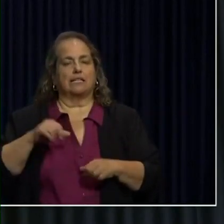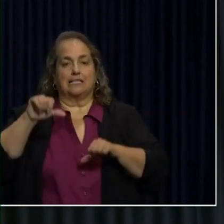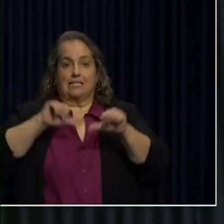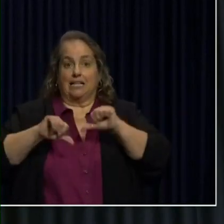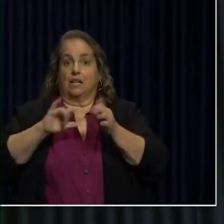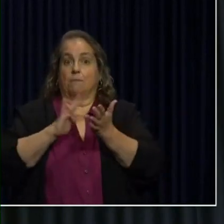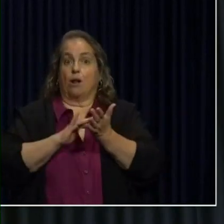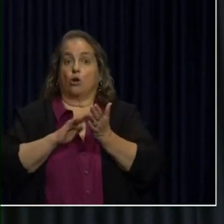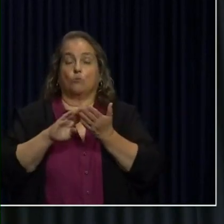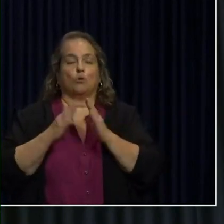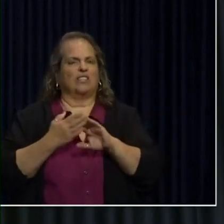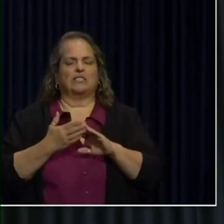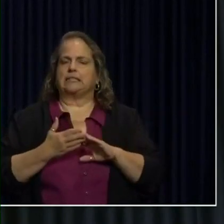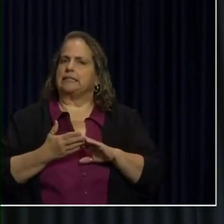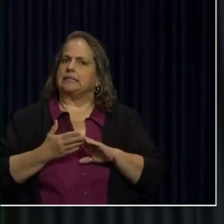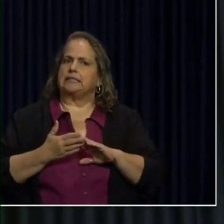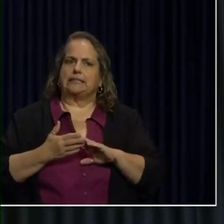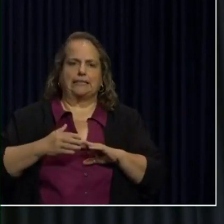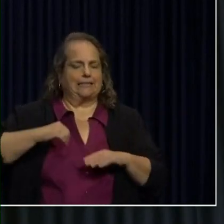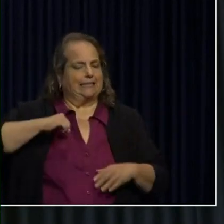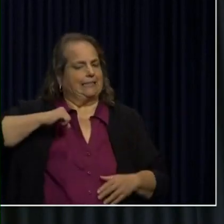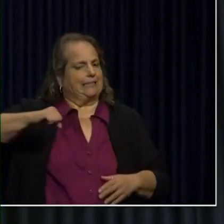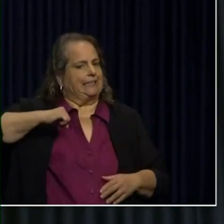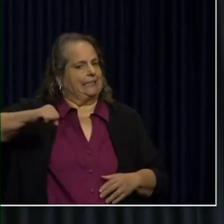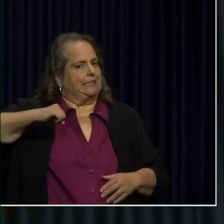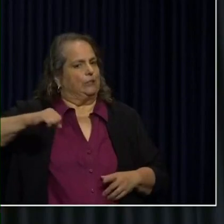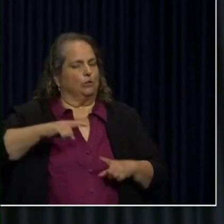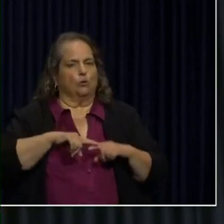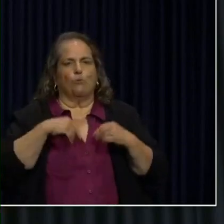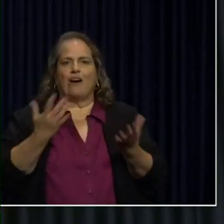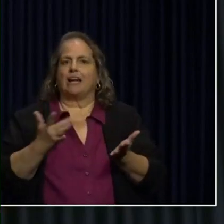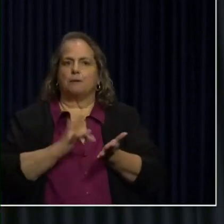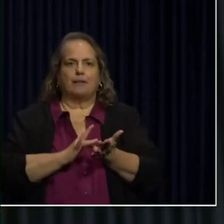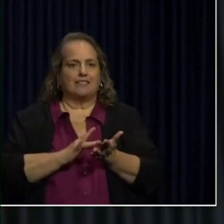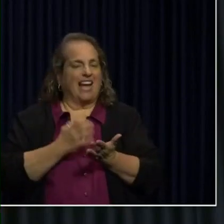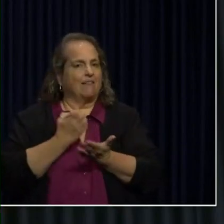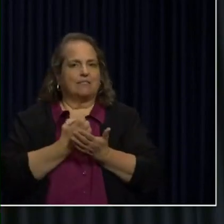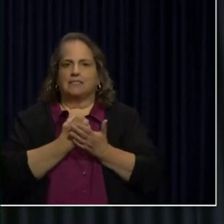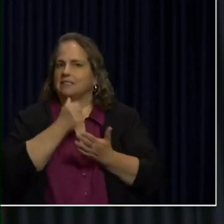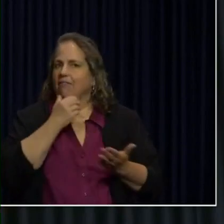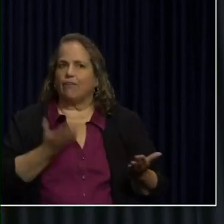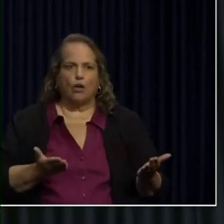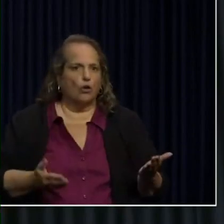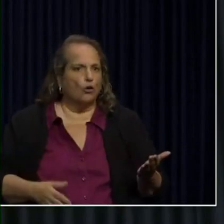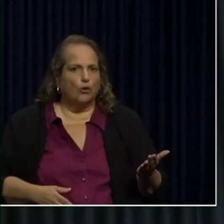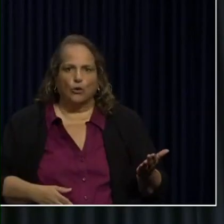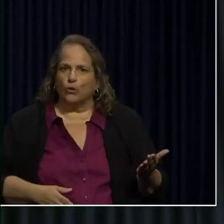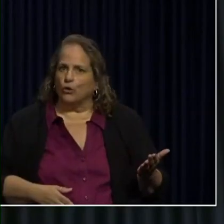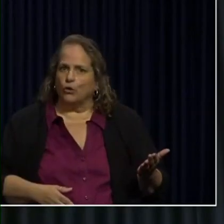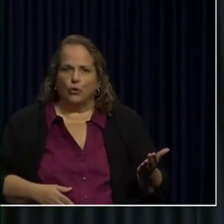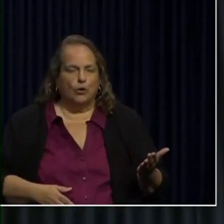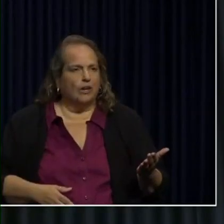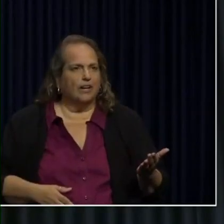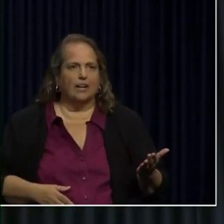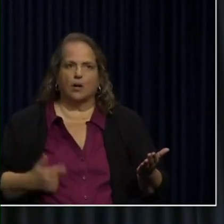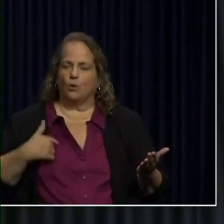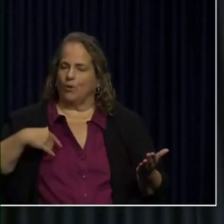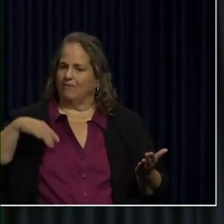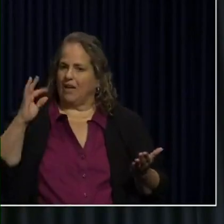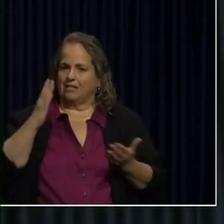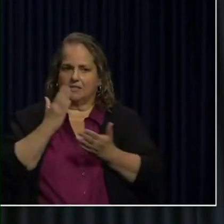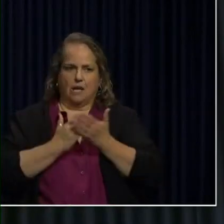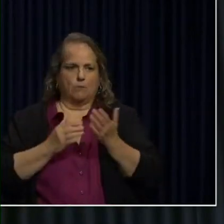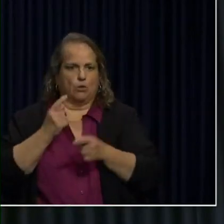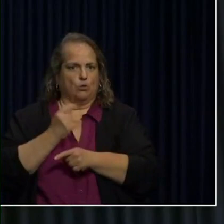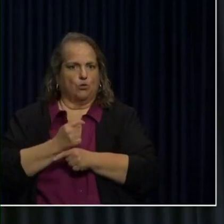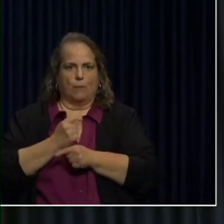community hesitant to endorse some of those other treatments early on because the evidence was not yet there. And I think we're finding some of those treatments aren't in